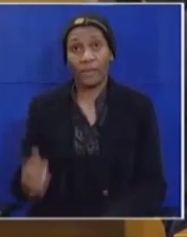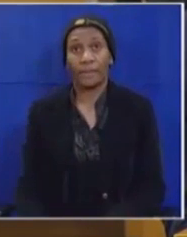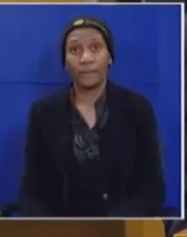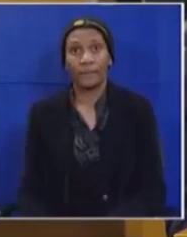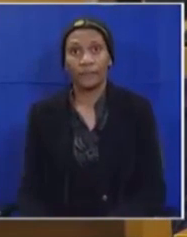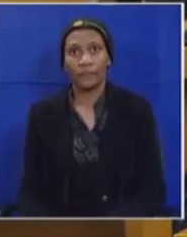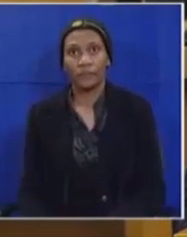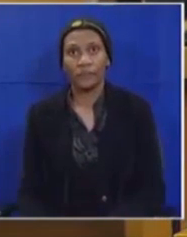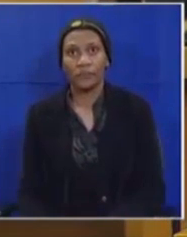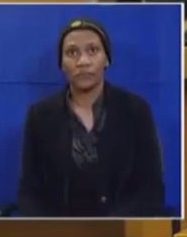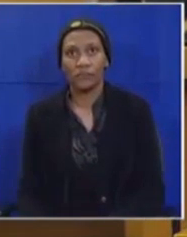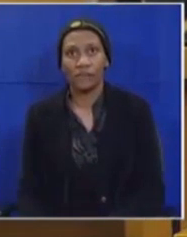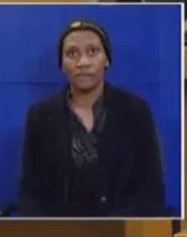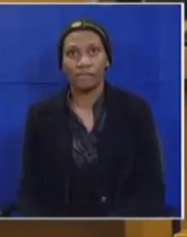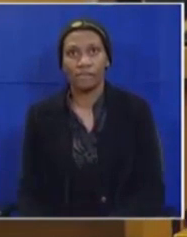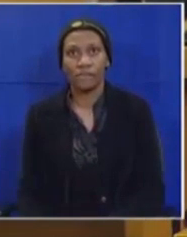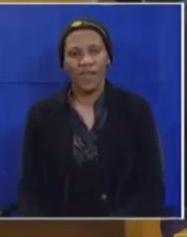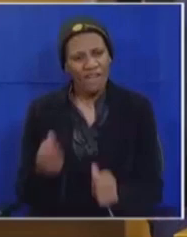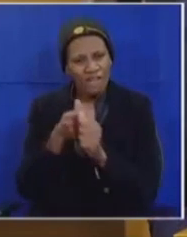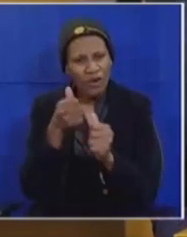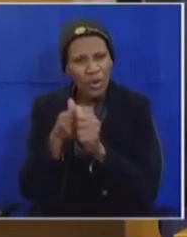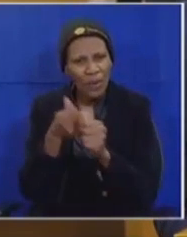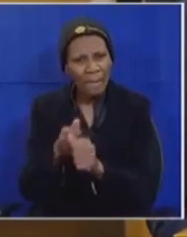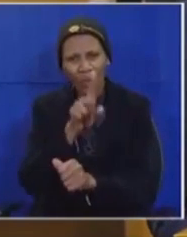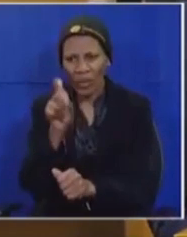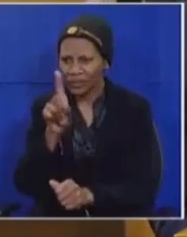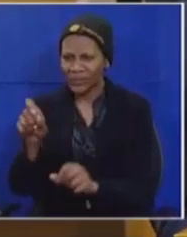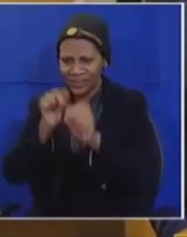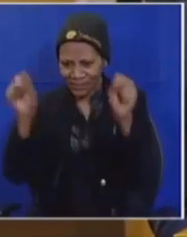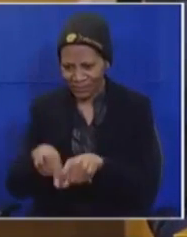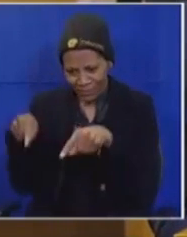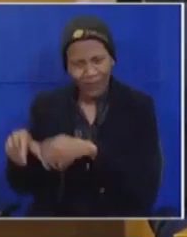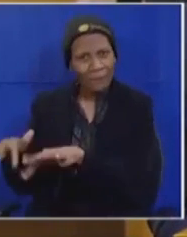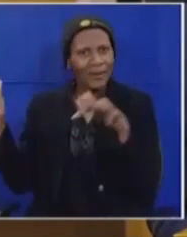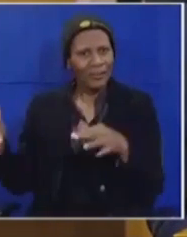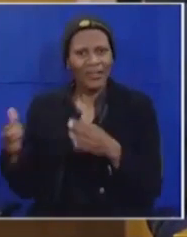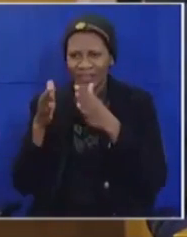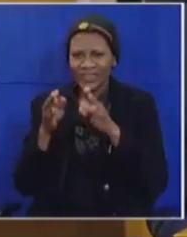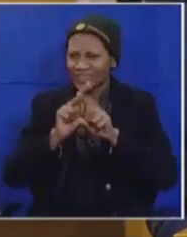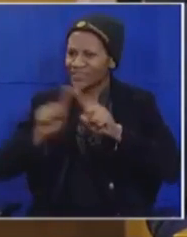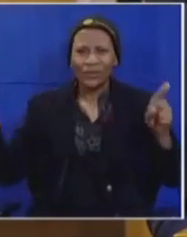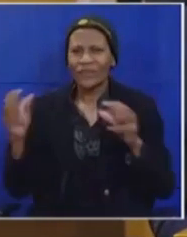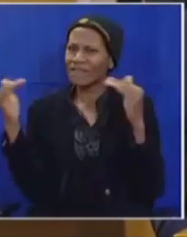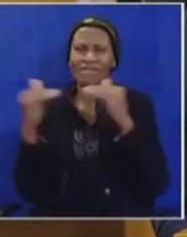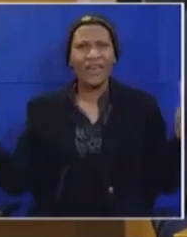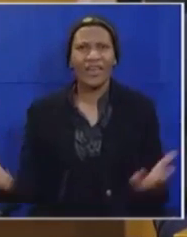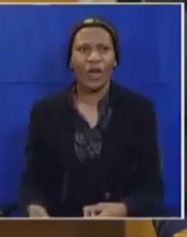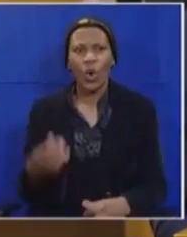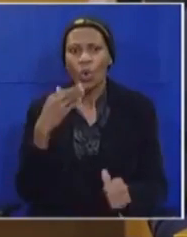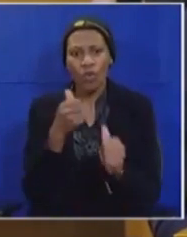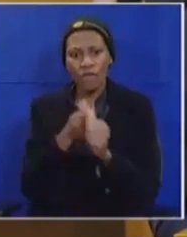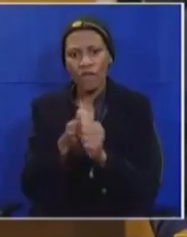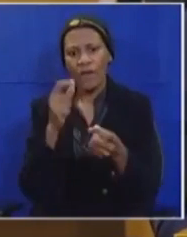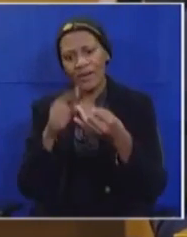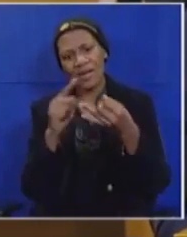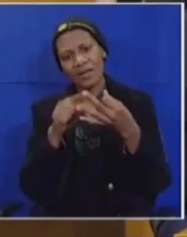and dissatisfaction as the party about this follow-up question system here in Parliament, where there is no transparency. We have no way of saying who's next. You